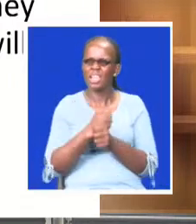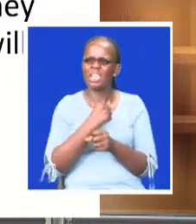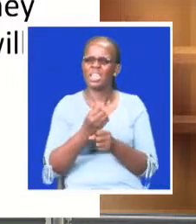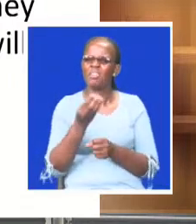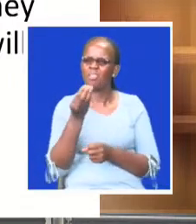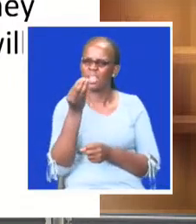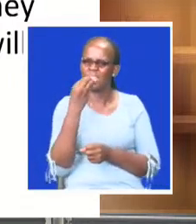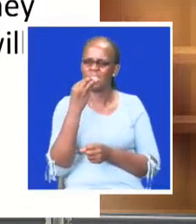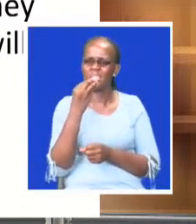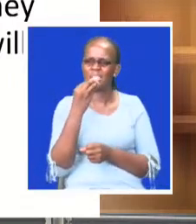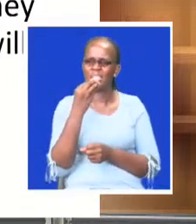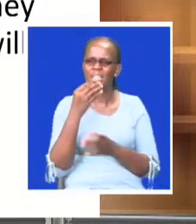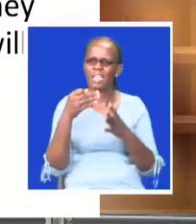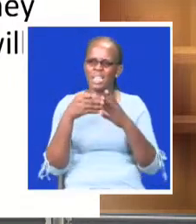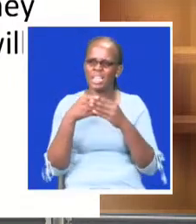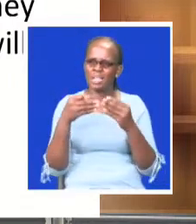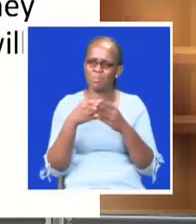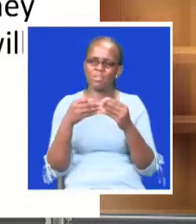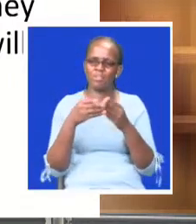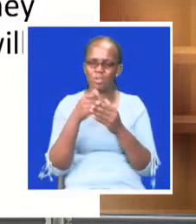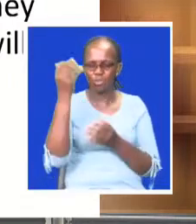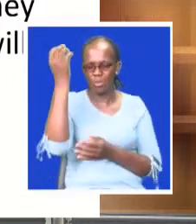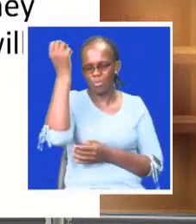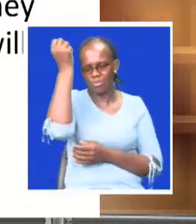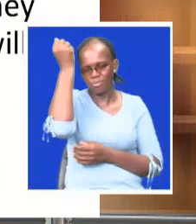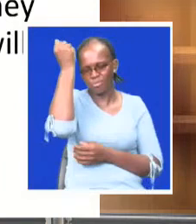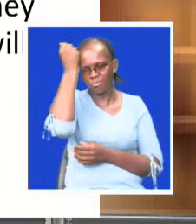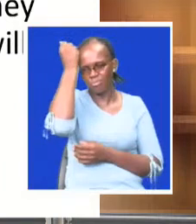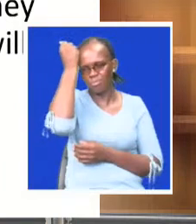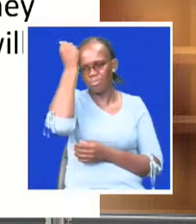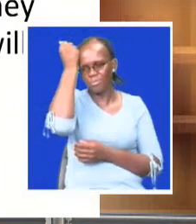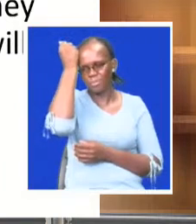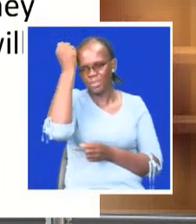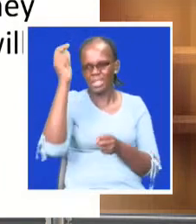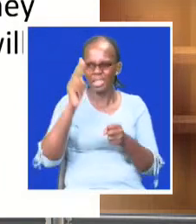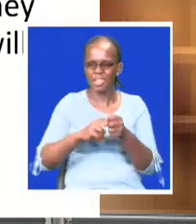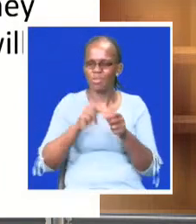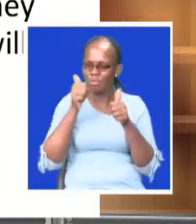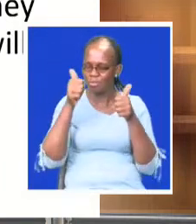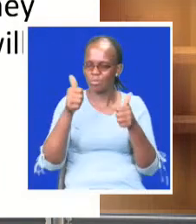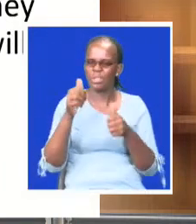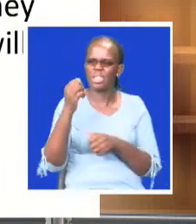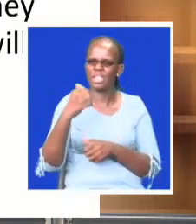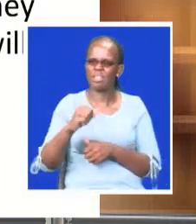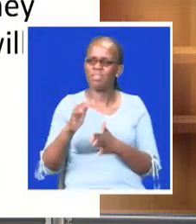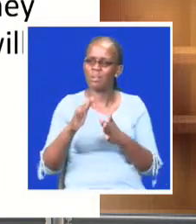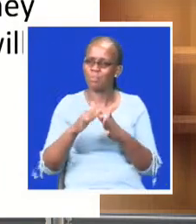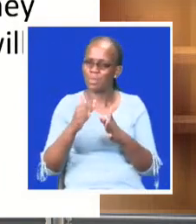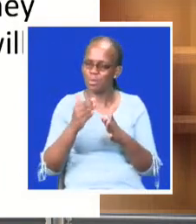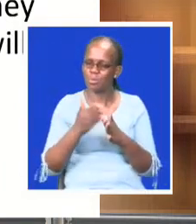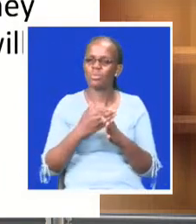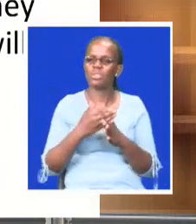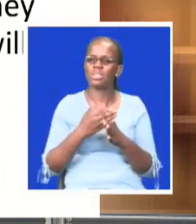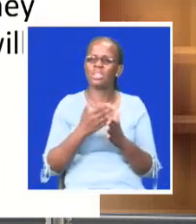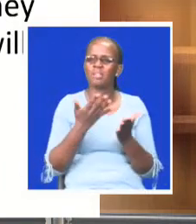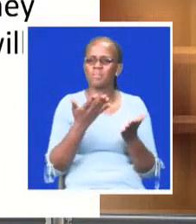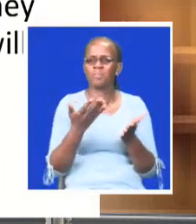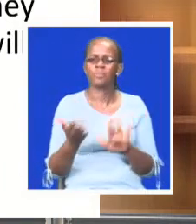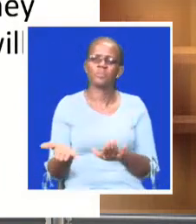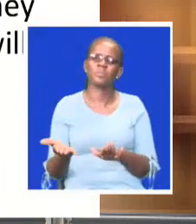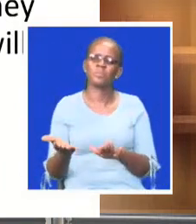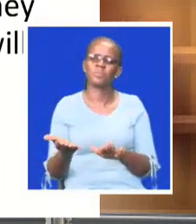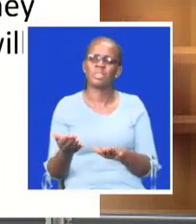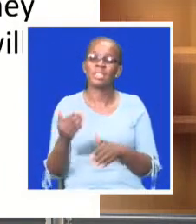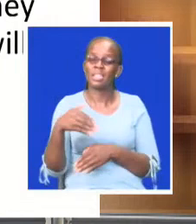and evil. Why? Because they will die. The serpent told